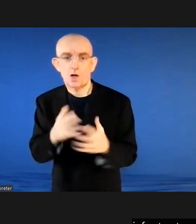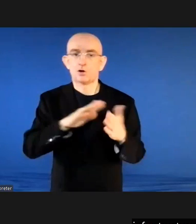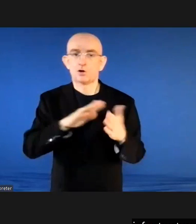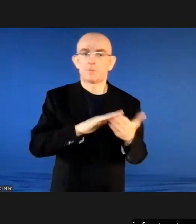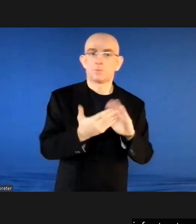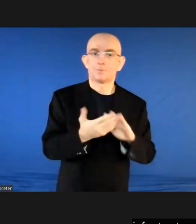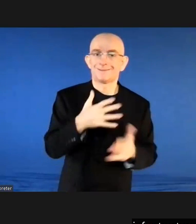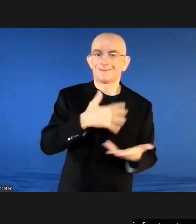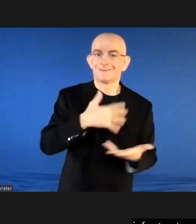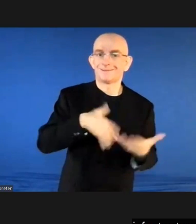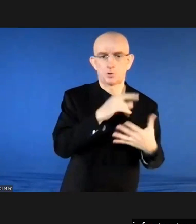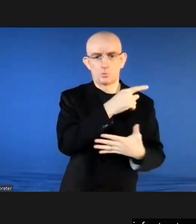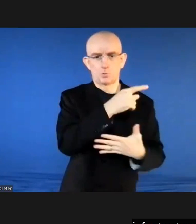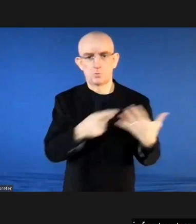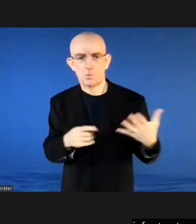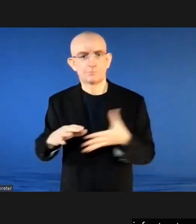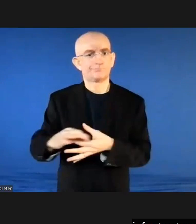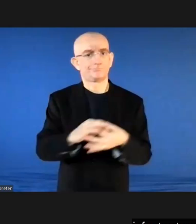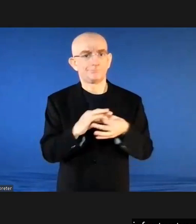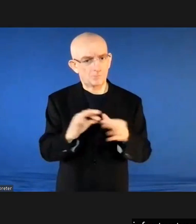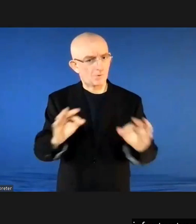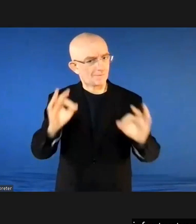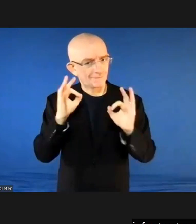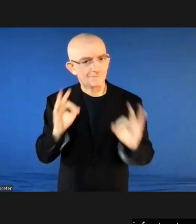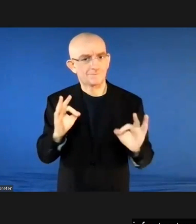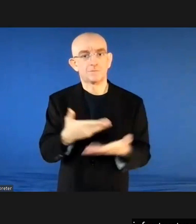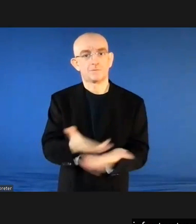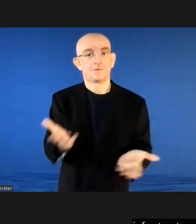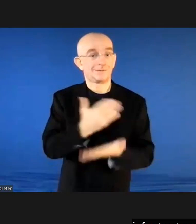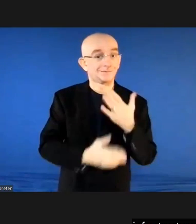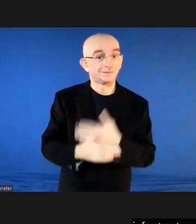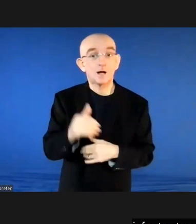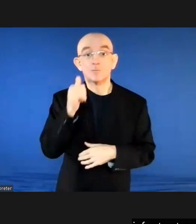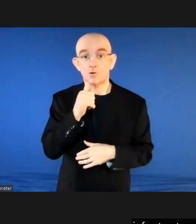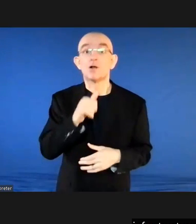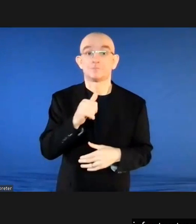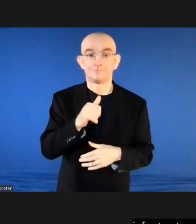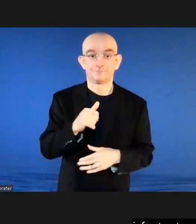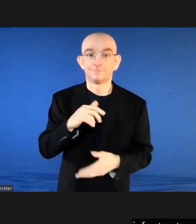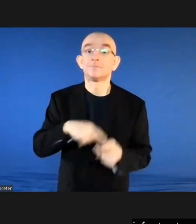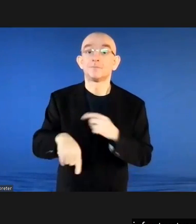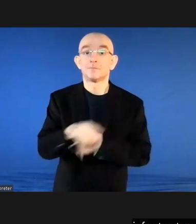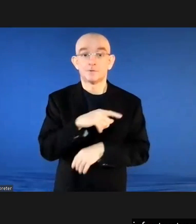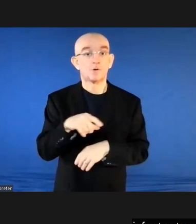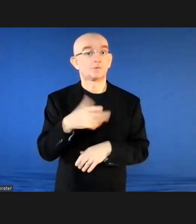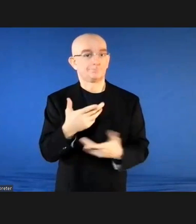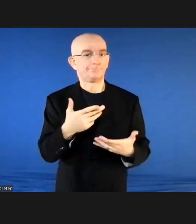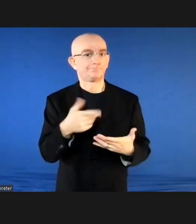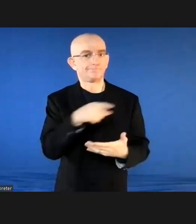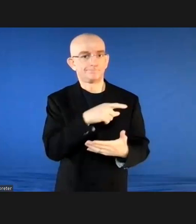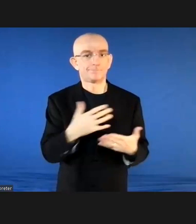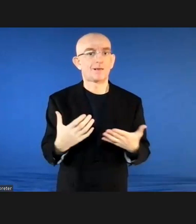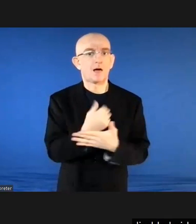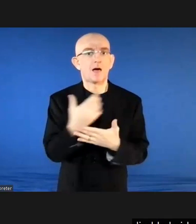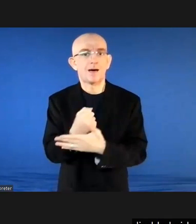were overachieved by 165% and their numeracy by a similar amount. So